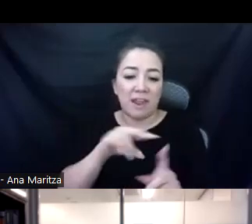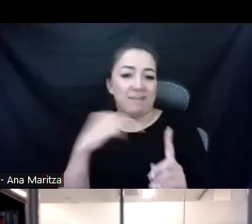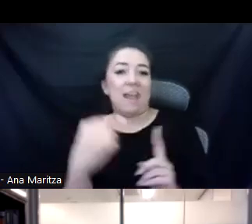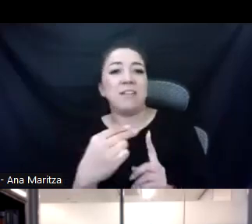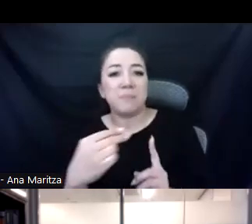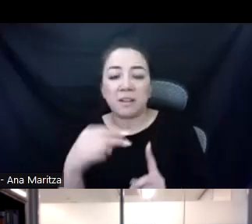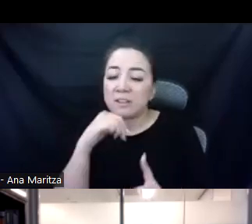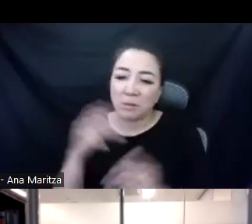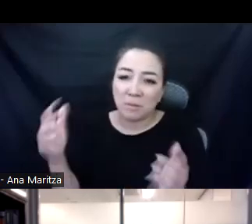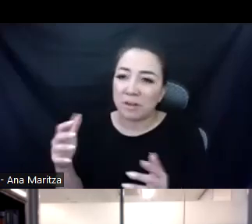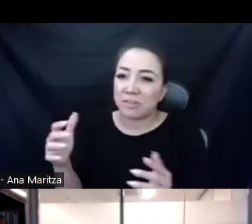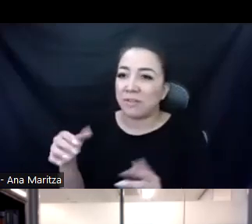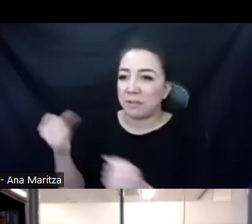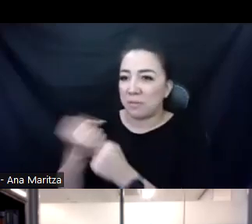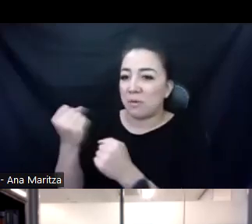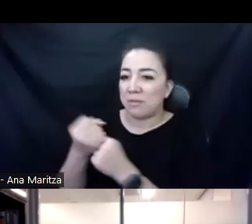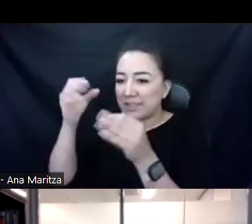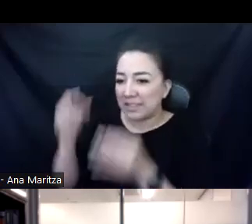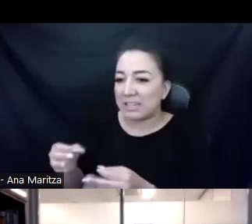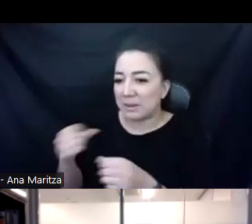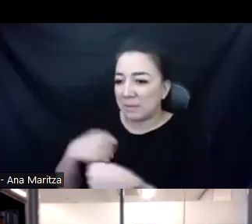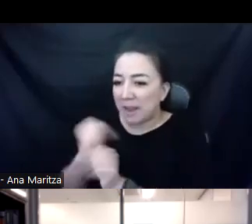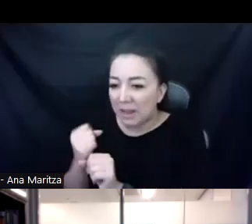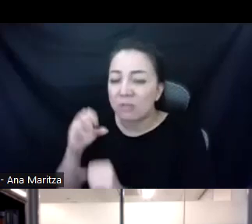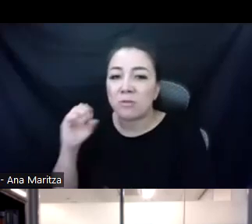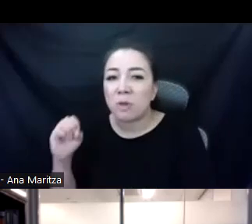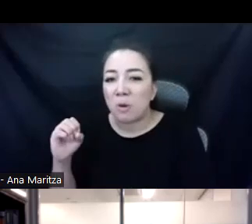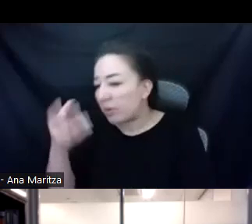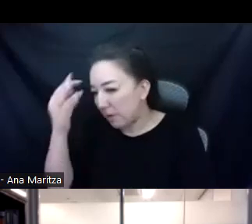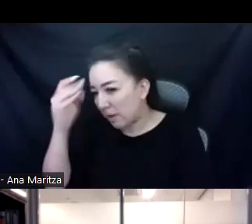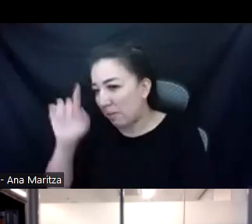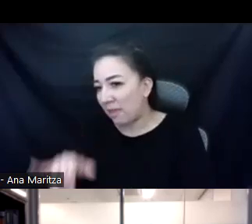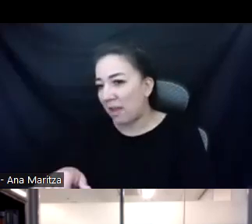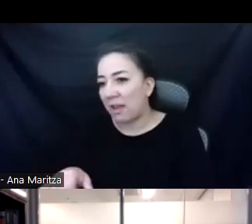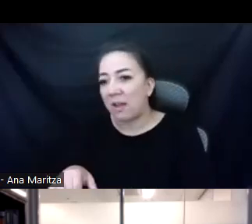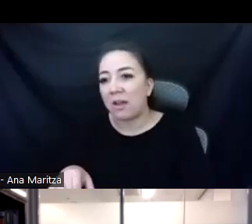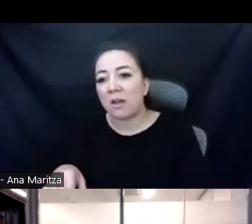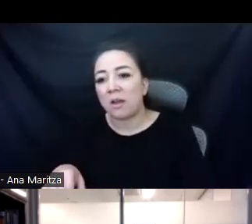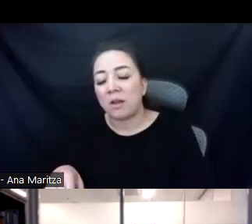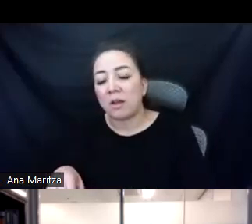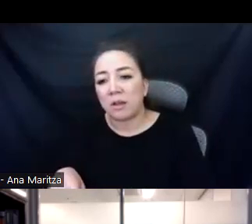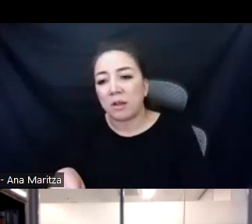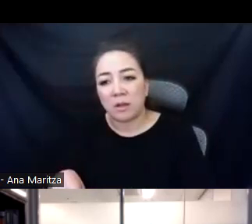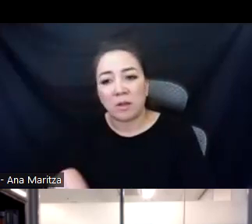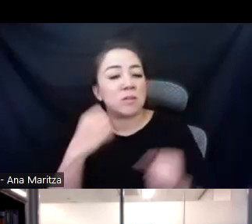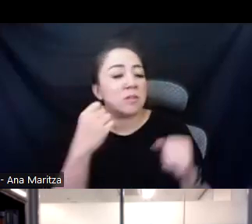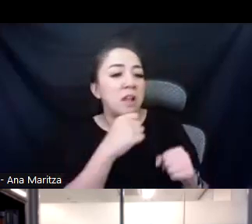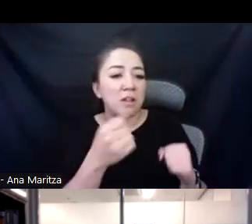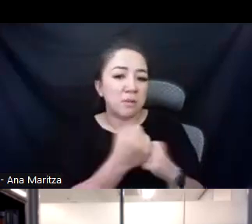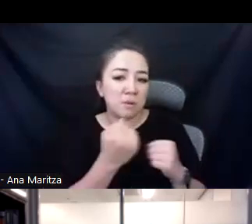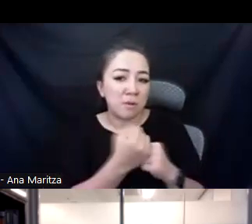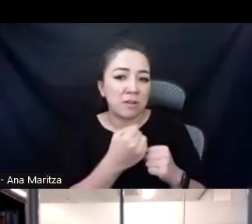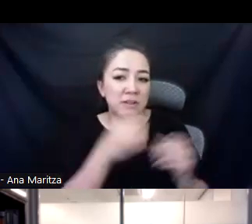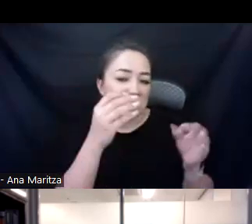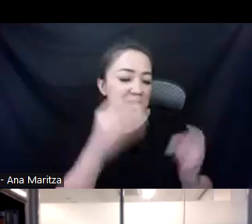not so much on the supported decision making. So what do you think about that? Supported decision-making as well. I mean,